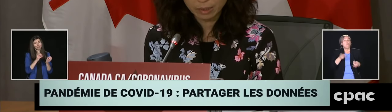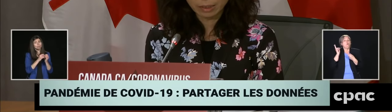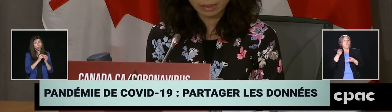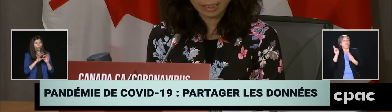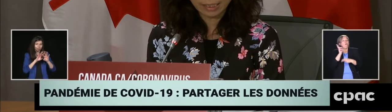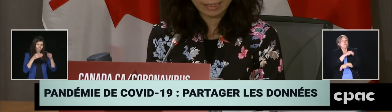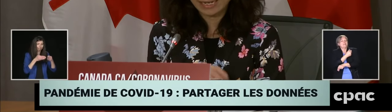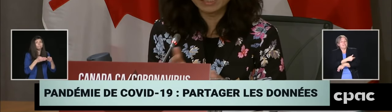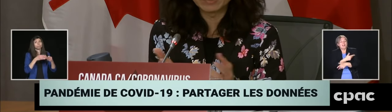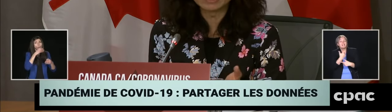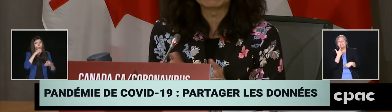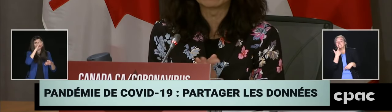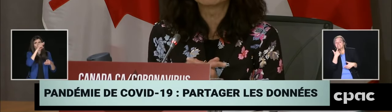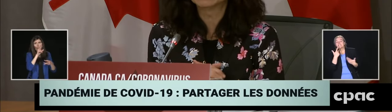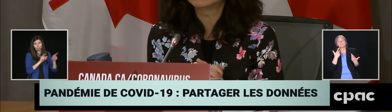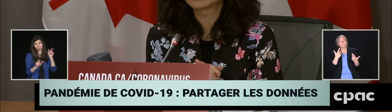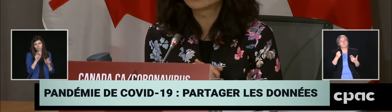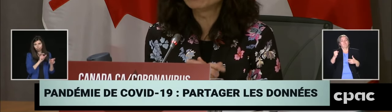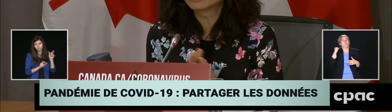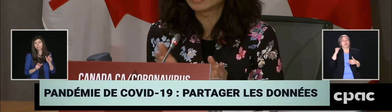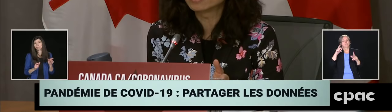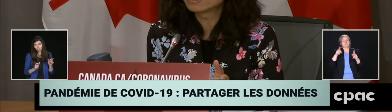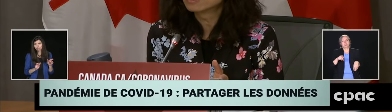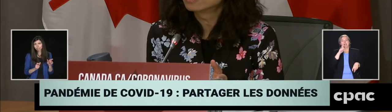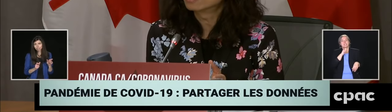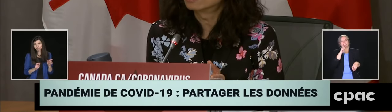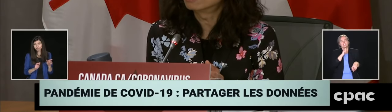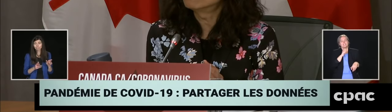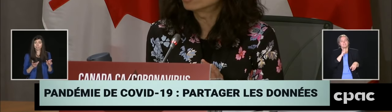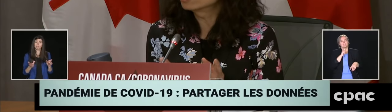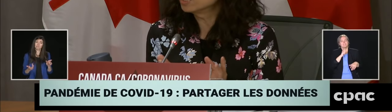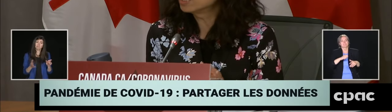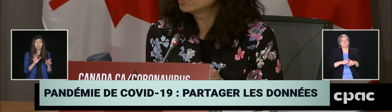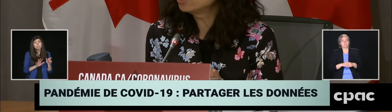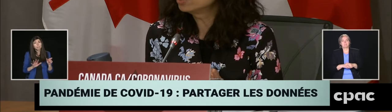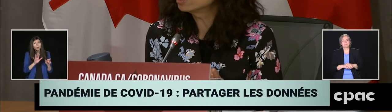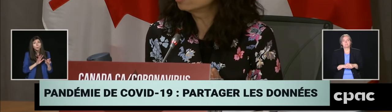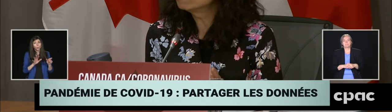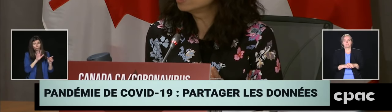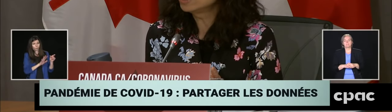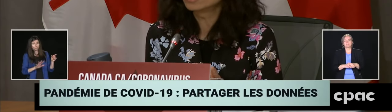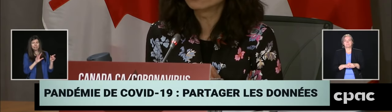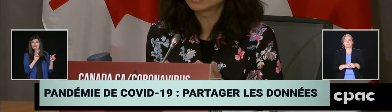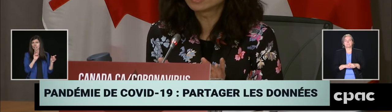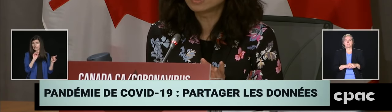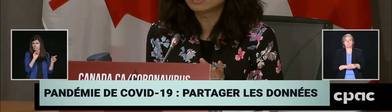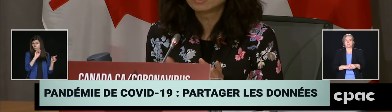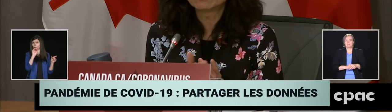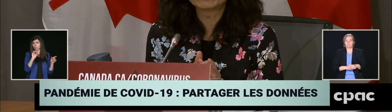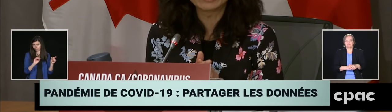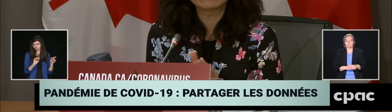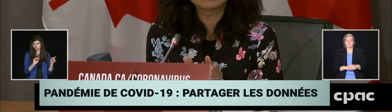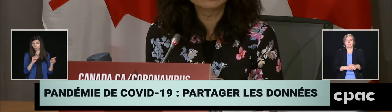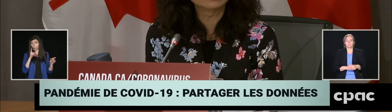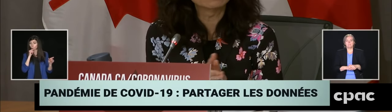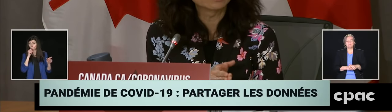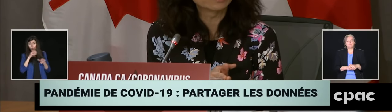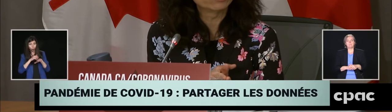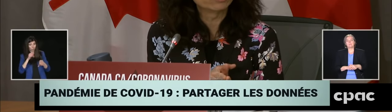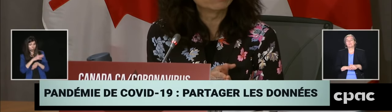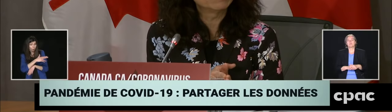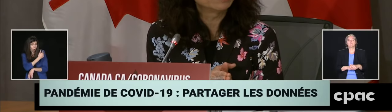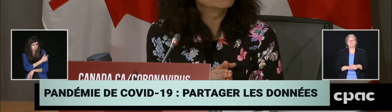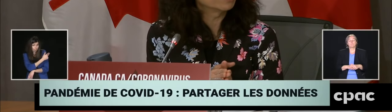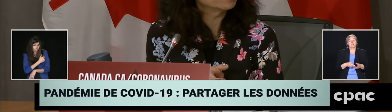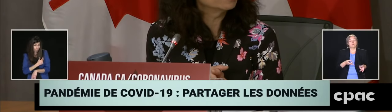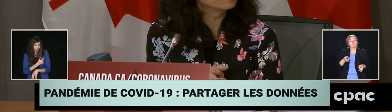that it has been approximately 60% of hospitalizations are over the age of 60. But we have seen younger